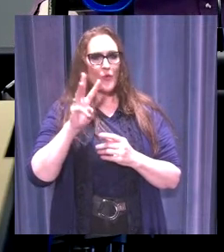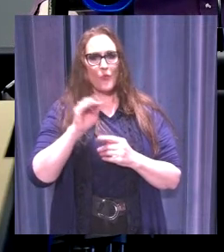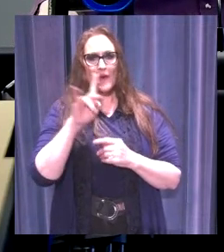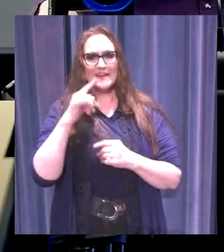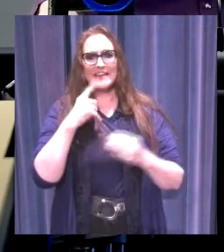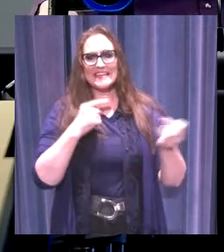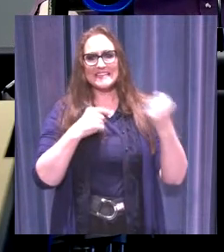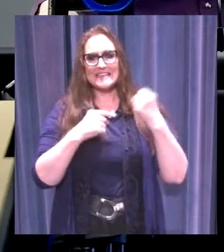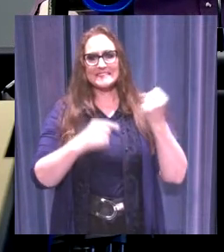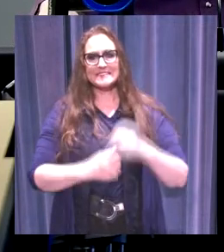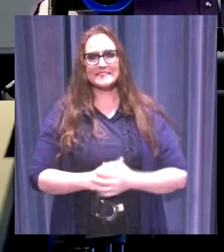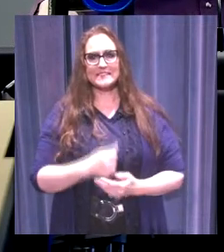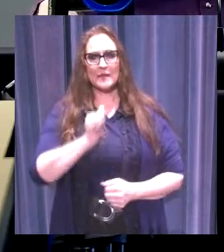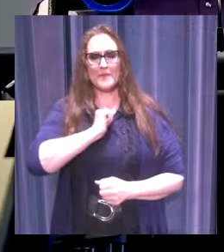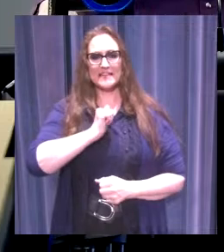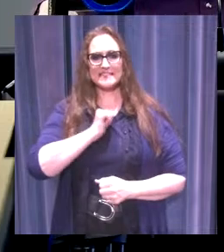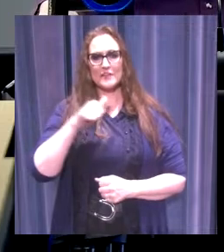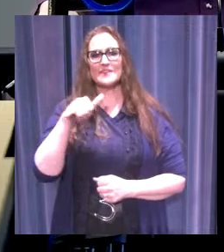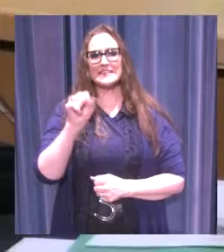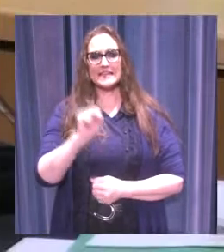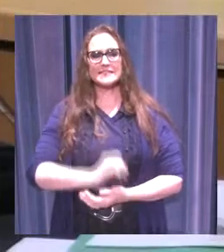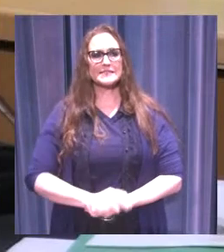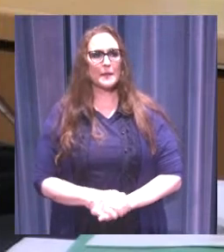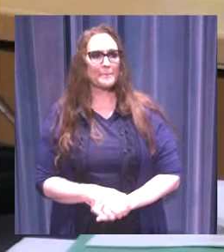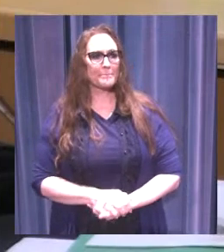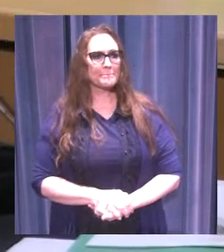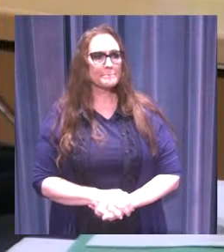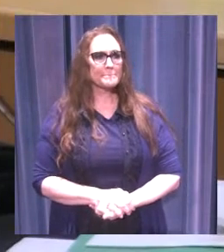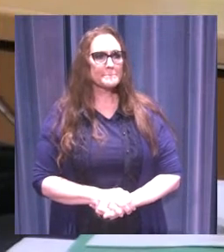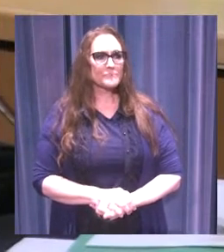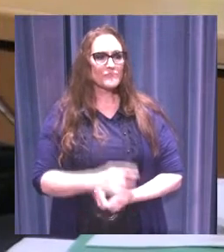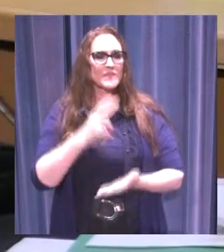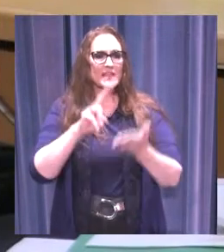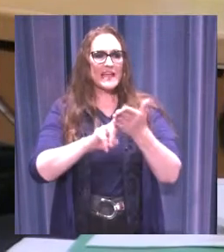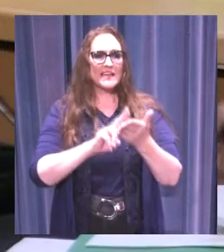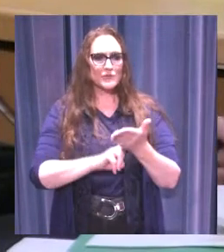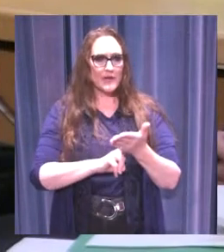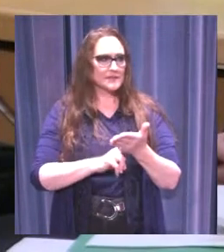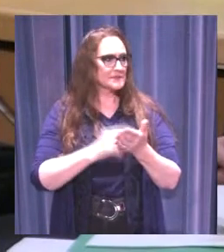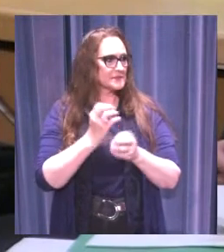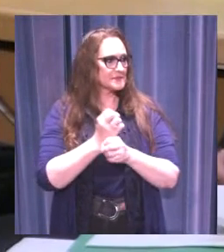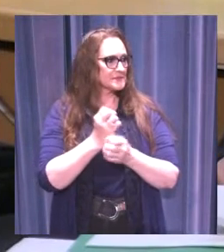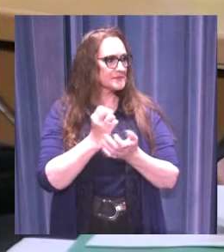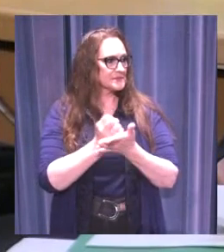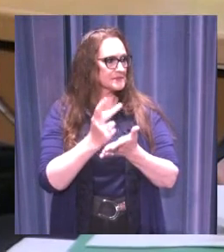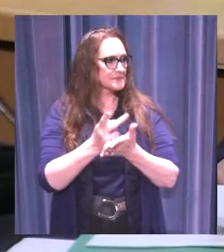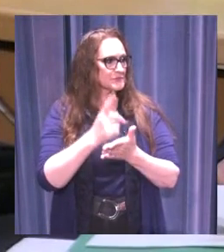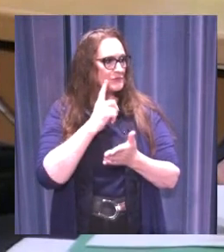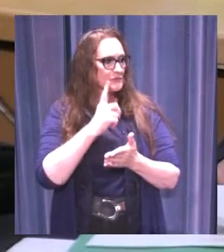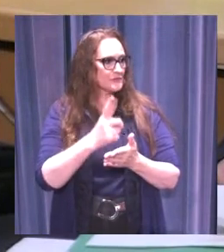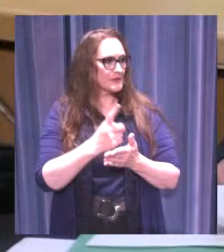Yes. And myself, yes. The contract has been.